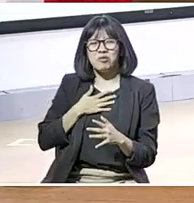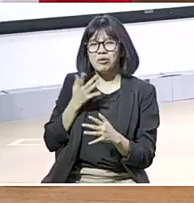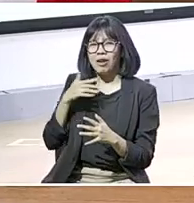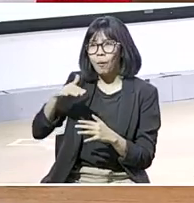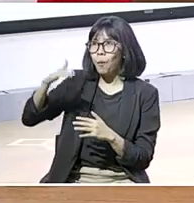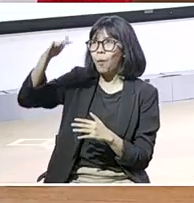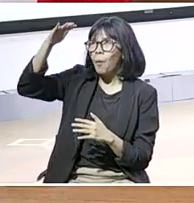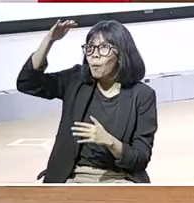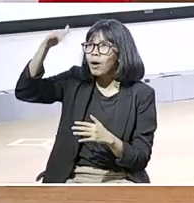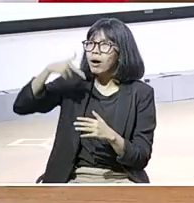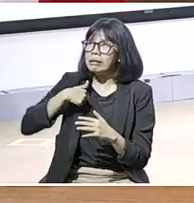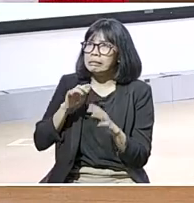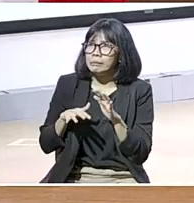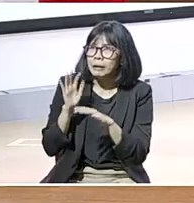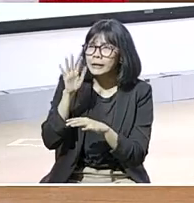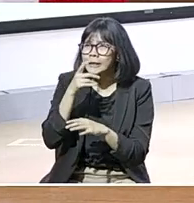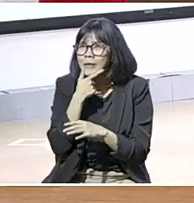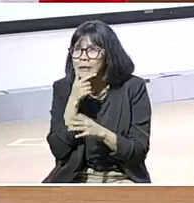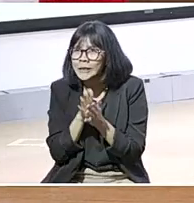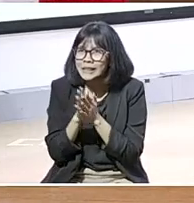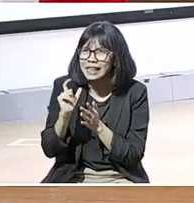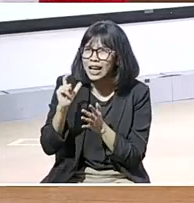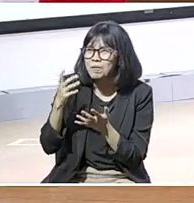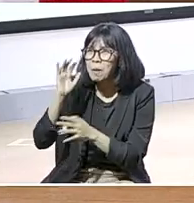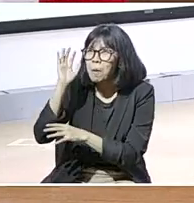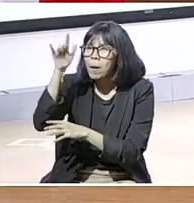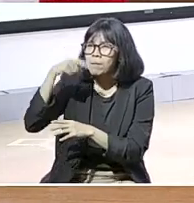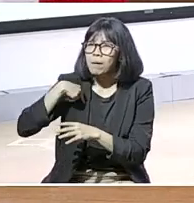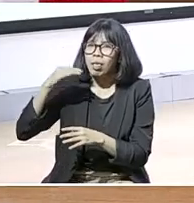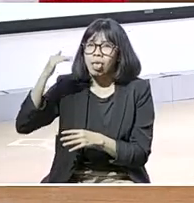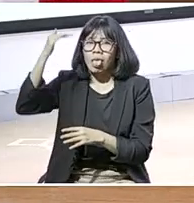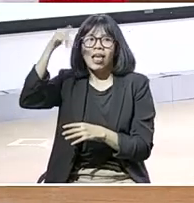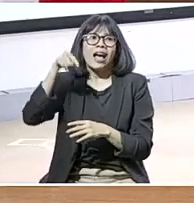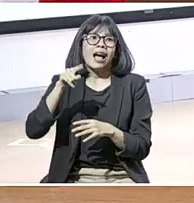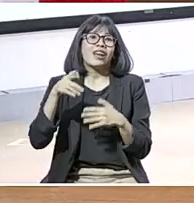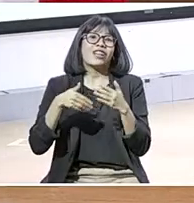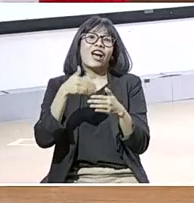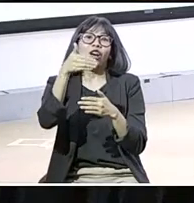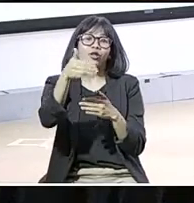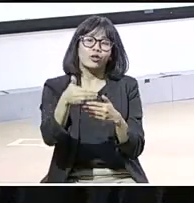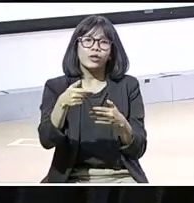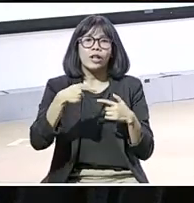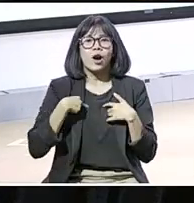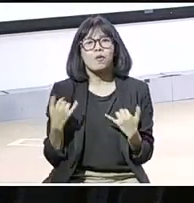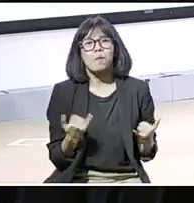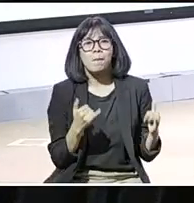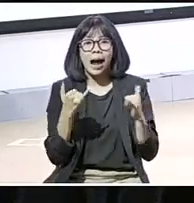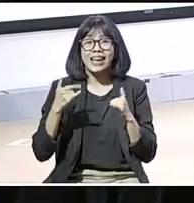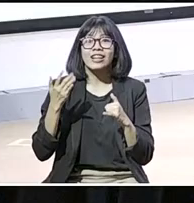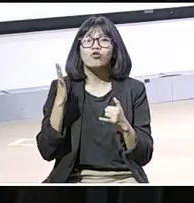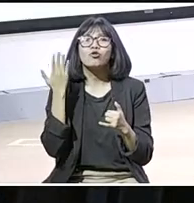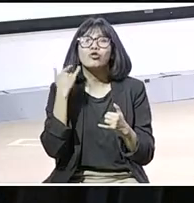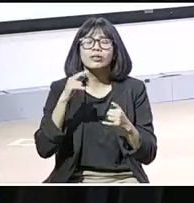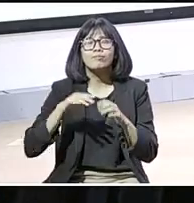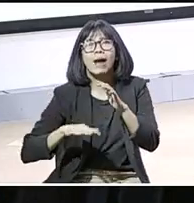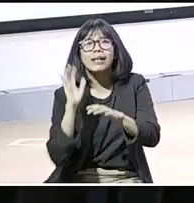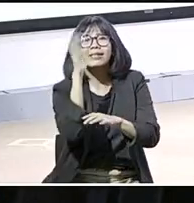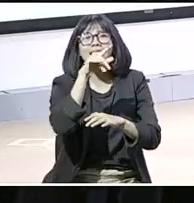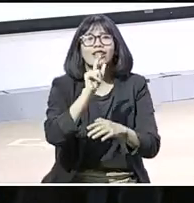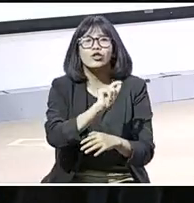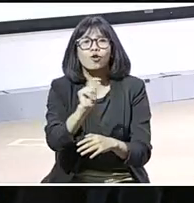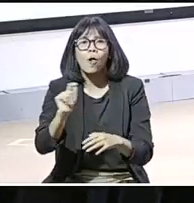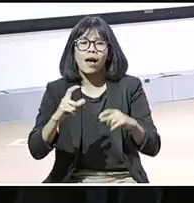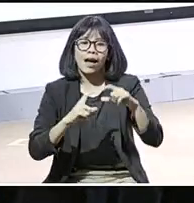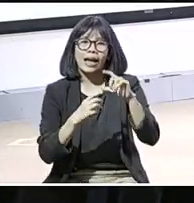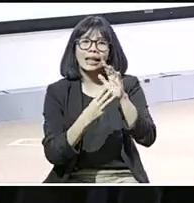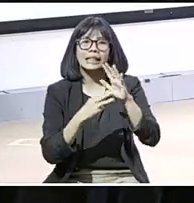sports like being a horse jockey or something like that because of the height. And, you know, playing in high school, I just continued to develop